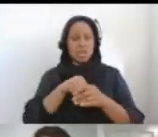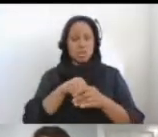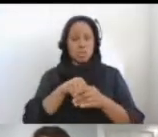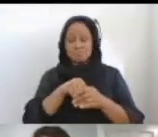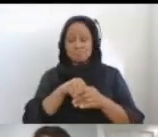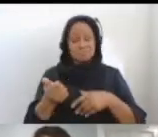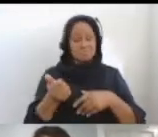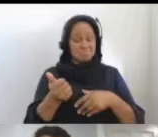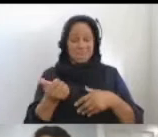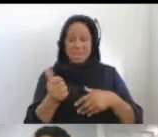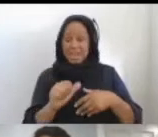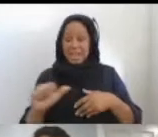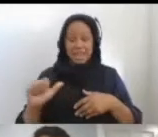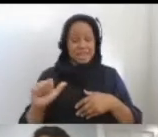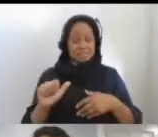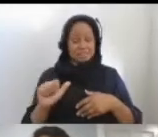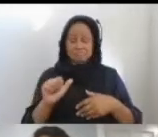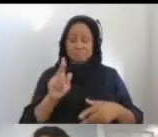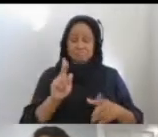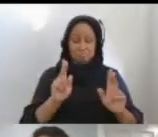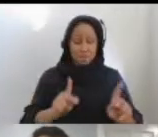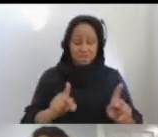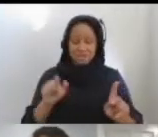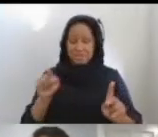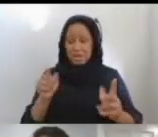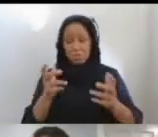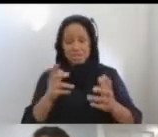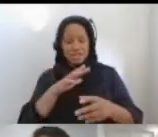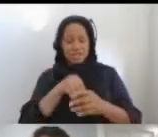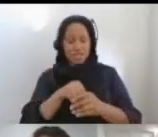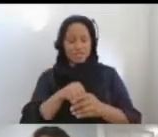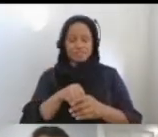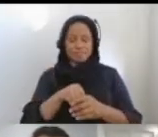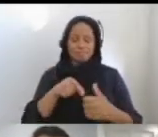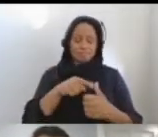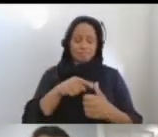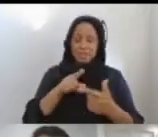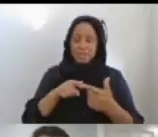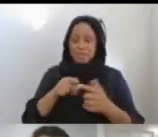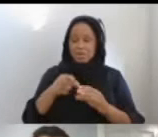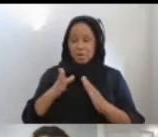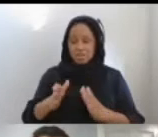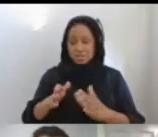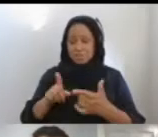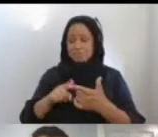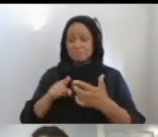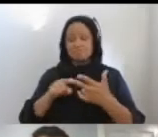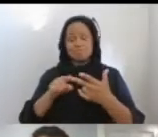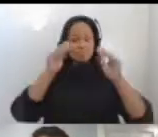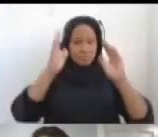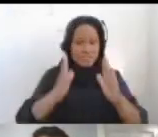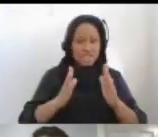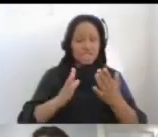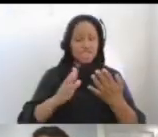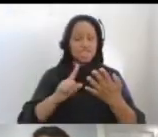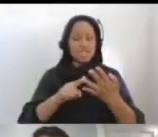there, the participant themselves, their teachers, if they have teachers, therapists, their brokers,